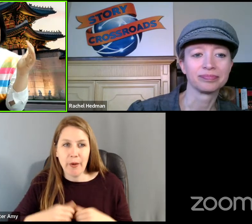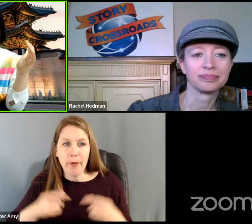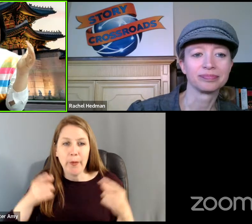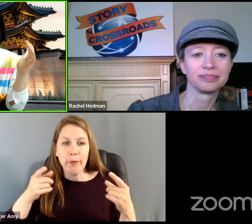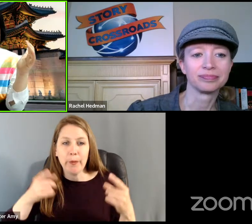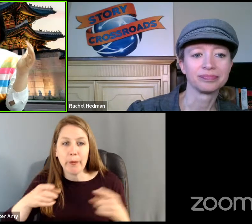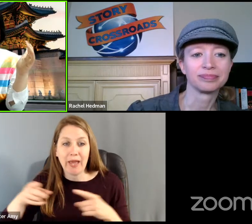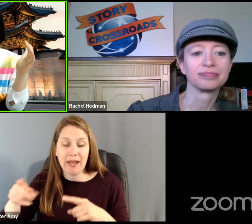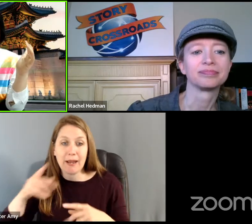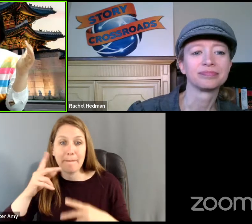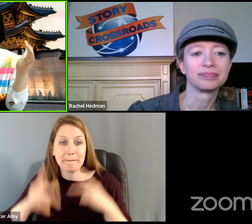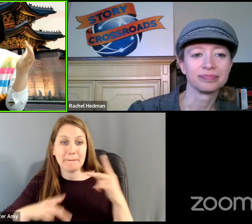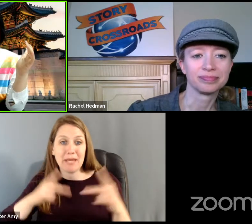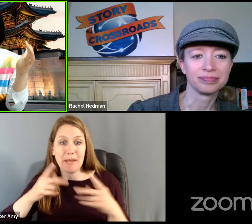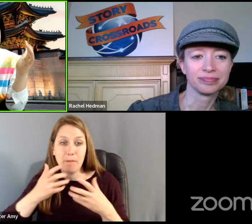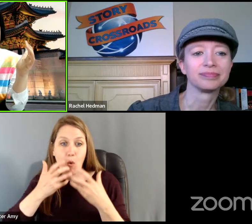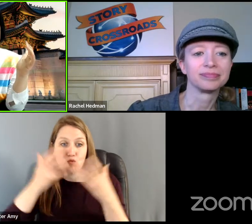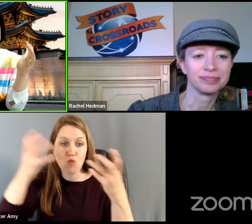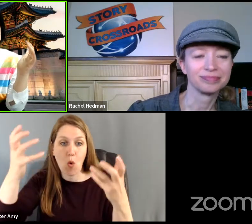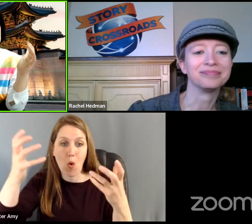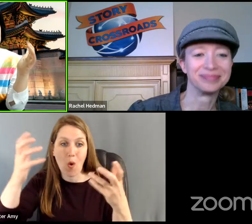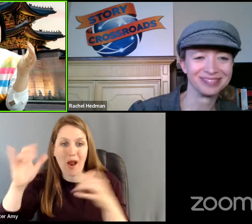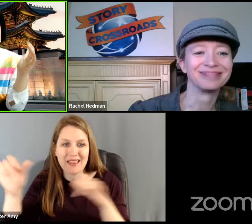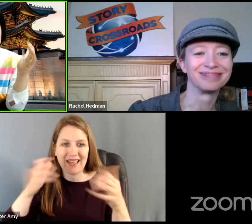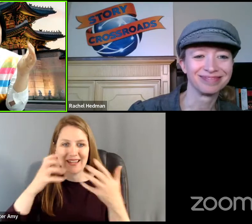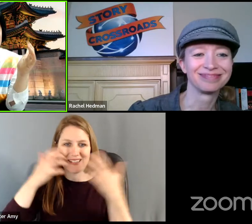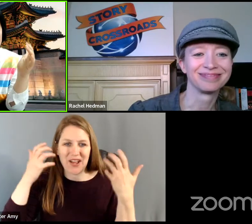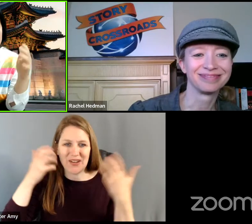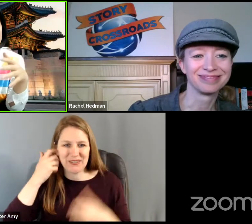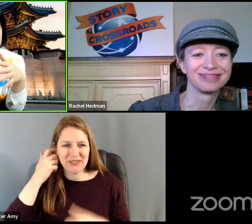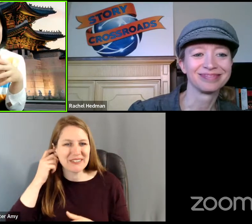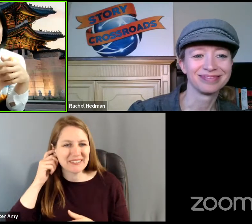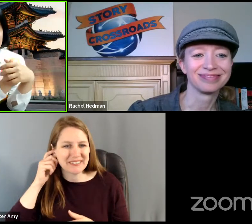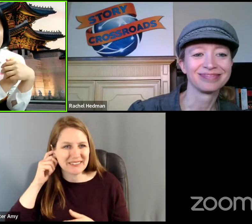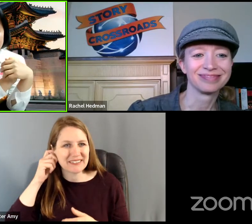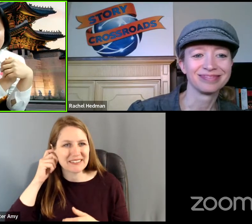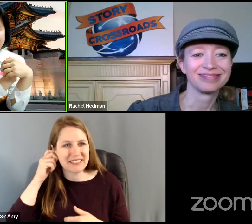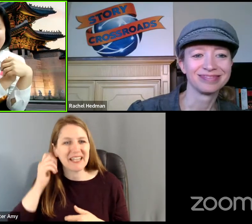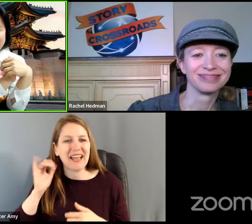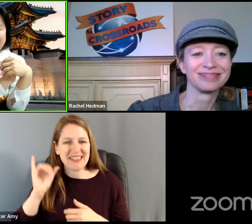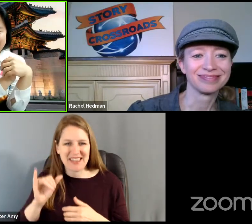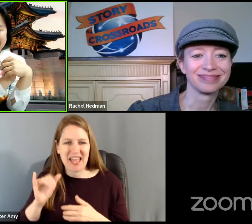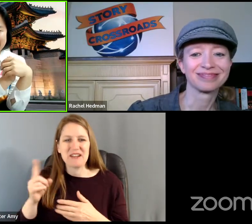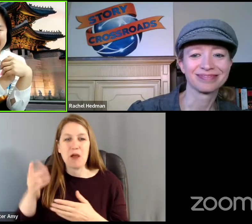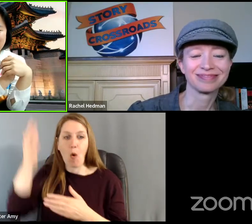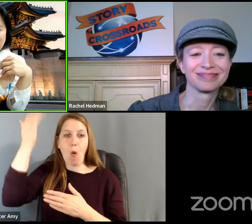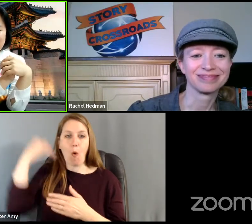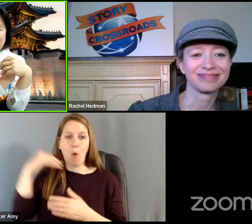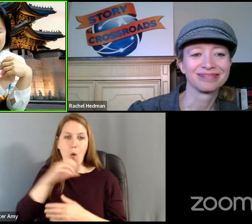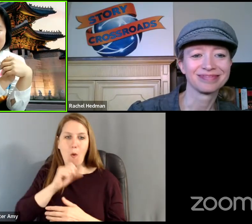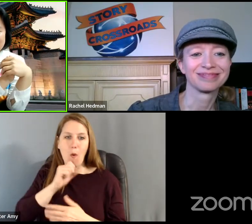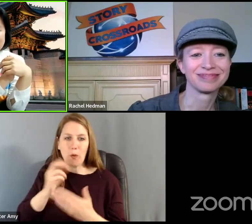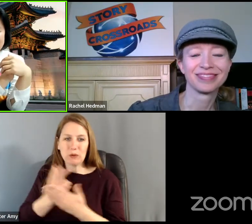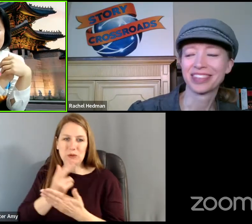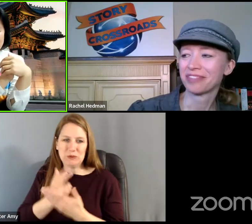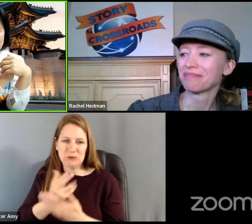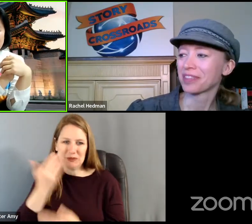roared like tigers, is used. I think so.